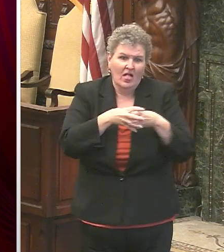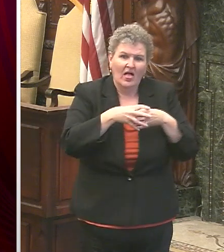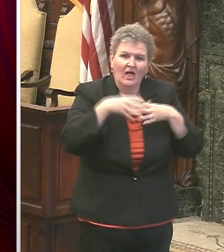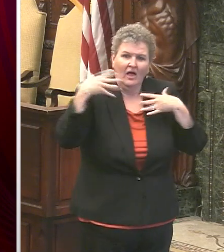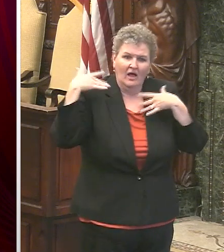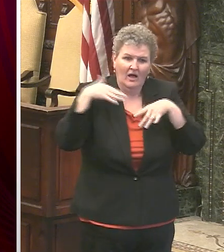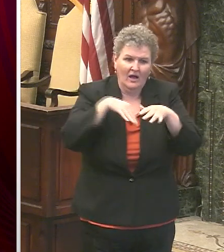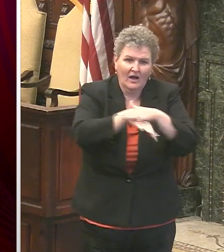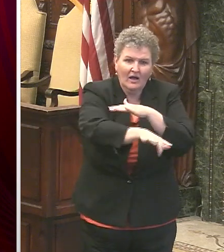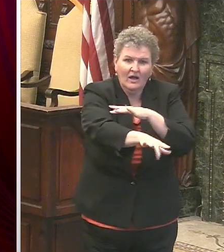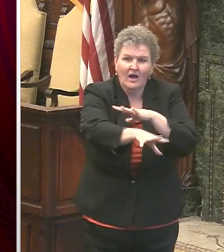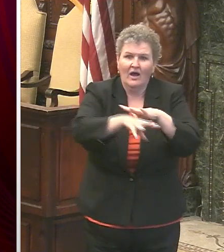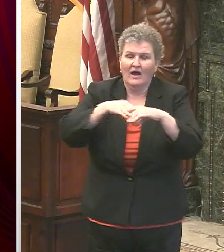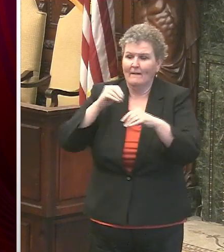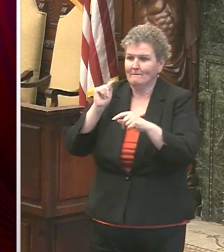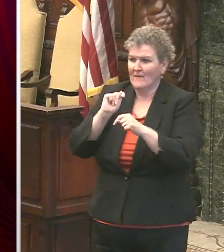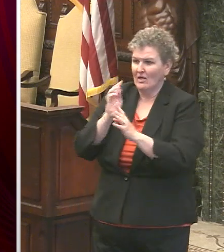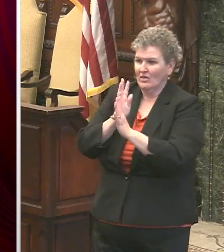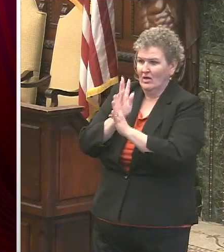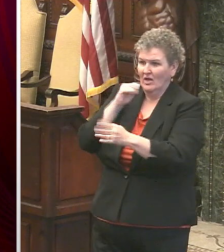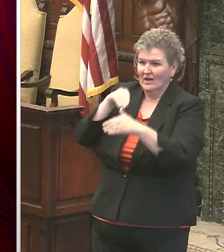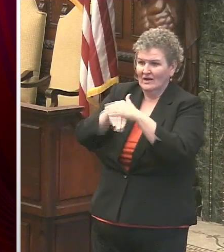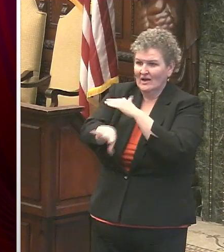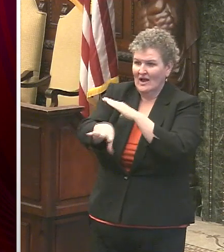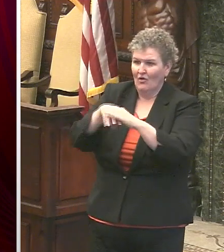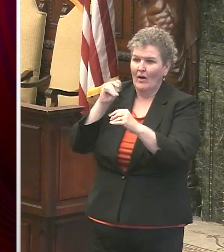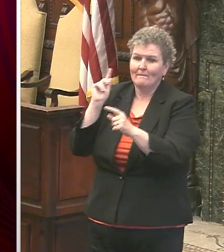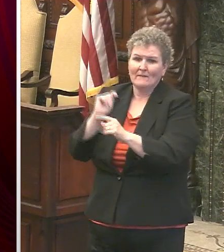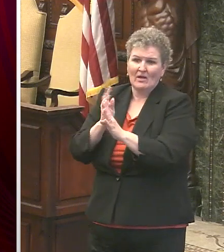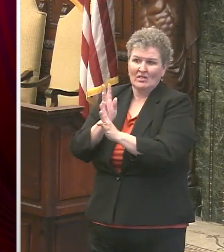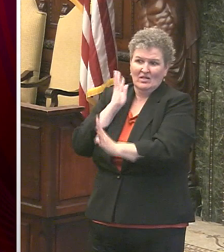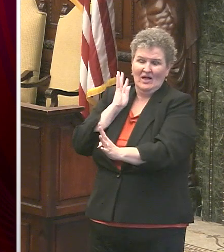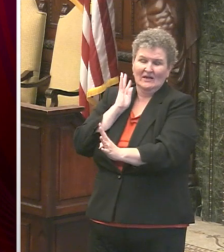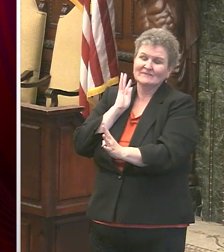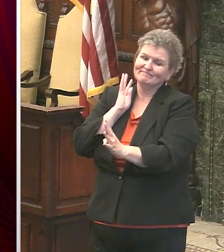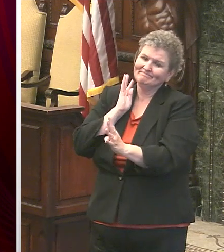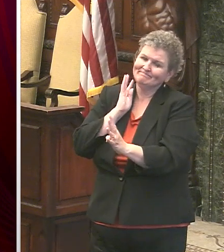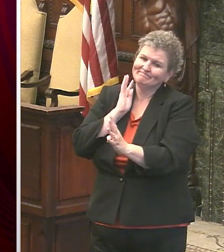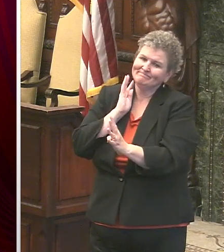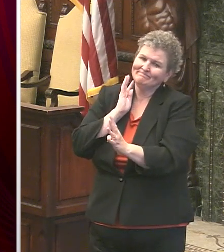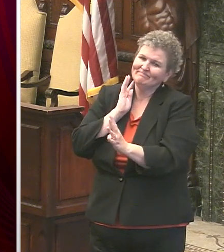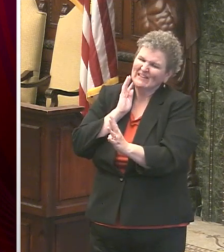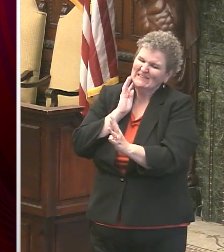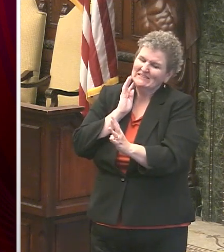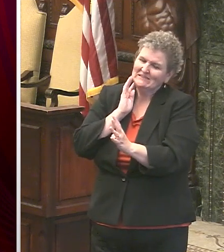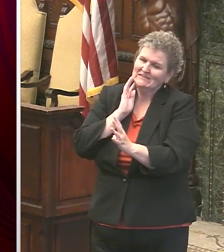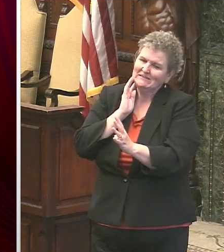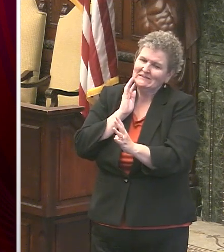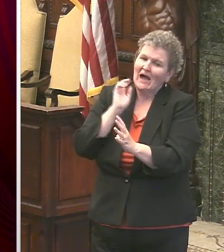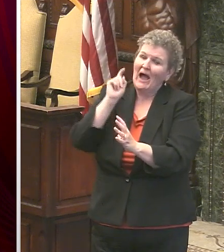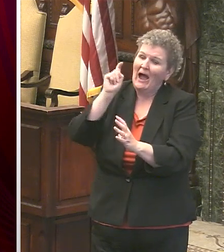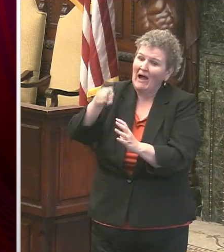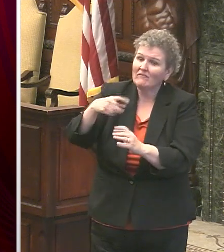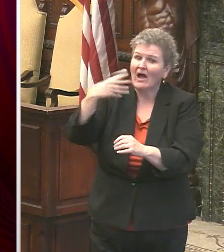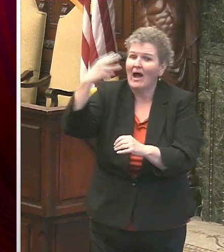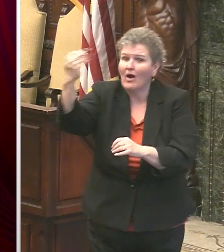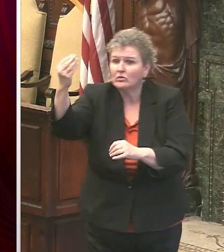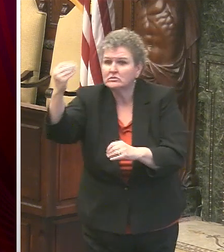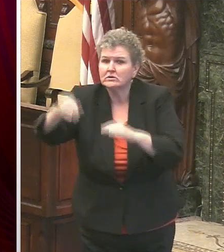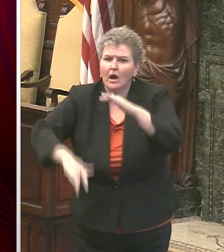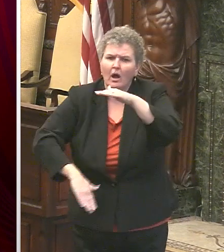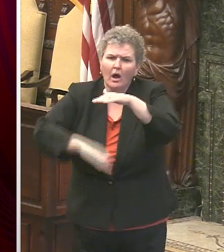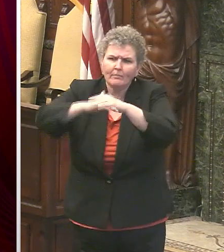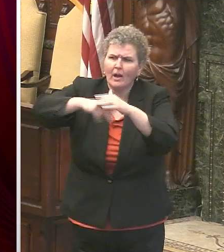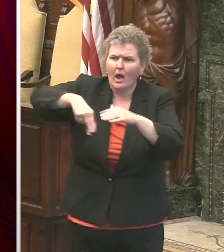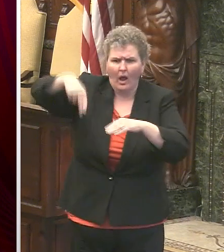bathroom. Another note is that you'll notice that the outdoor limits are substantially greater than the indoor limits. And that's because